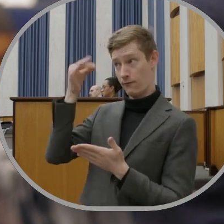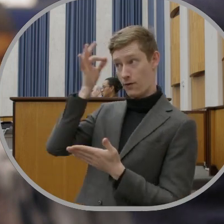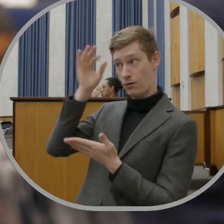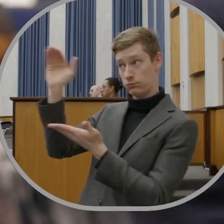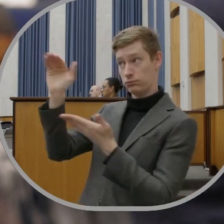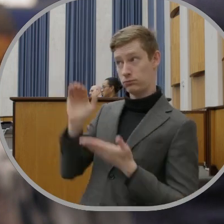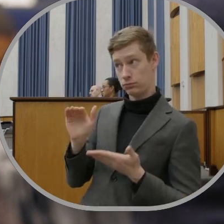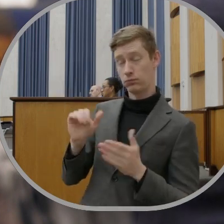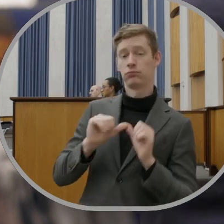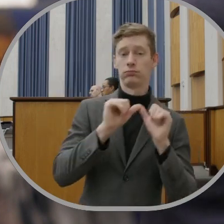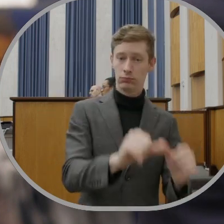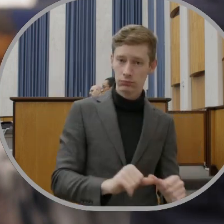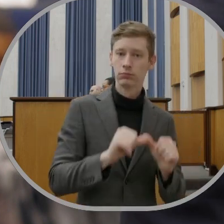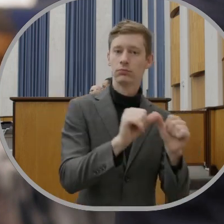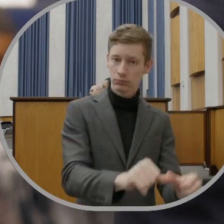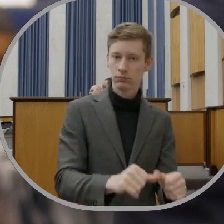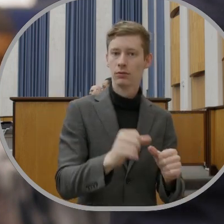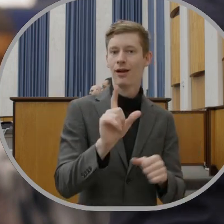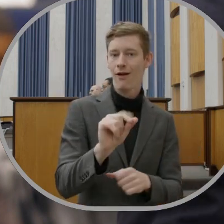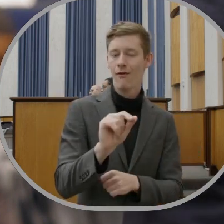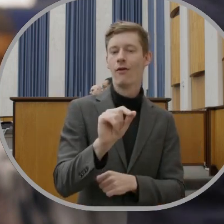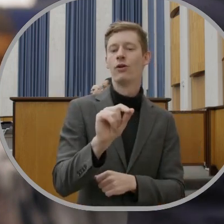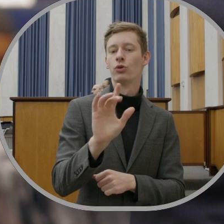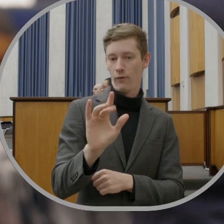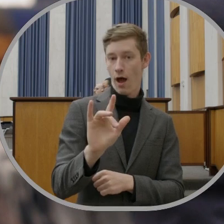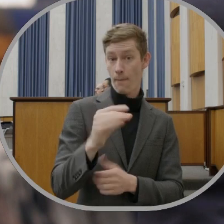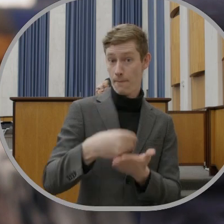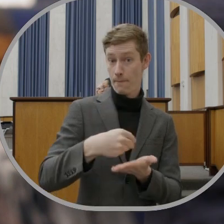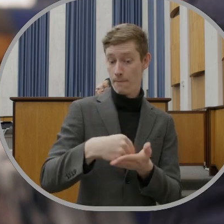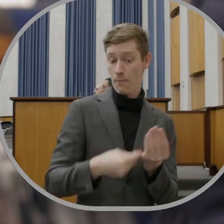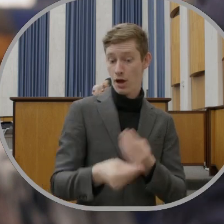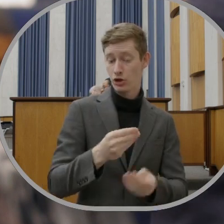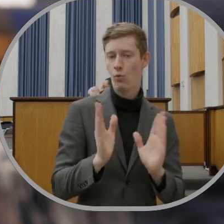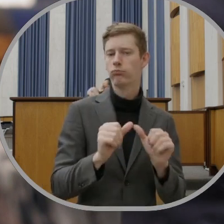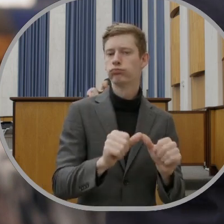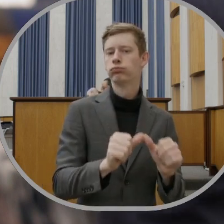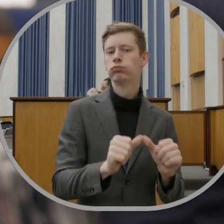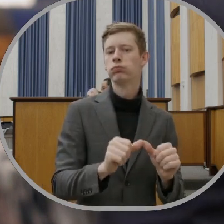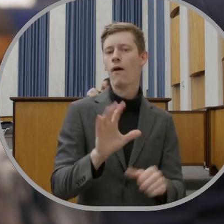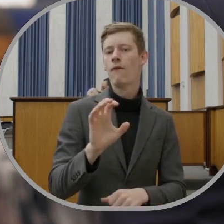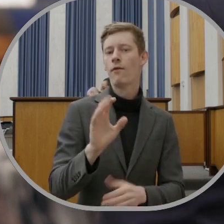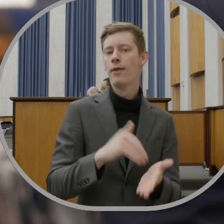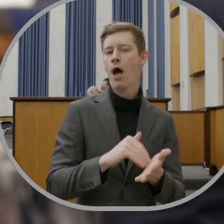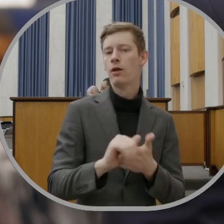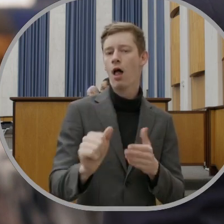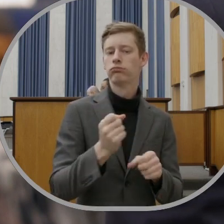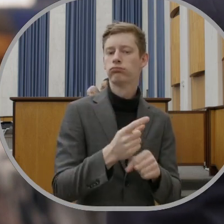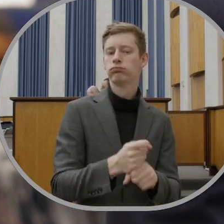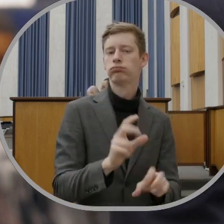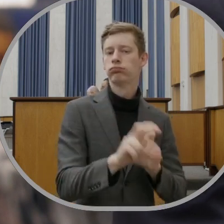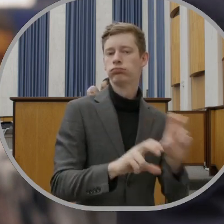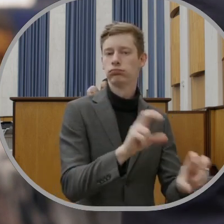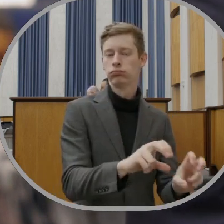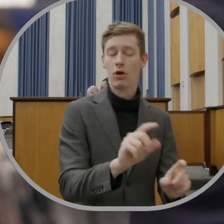of $500,000 in the FY25 budget. And as a reminder, Thrive Birth to Five